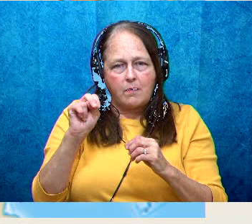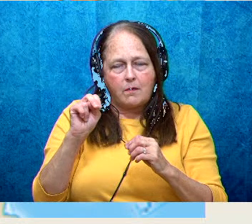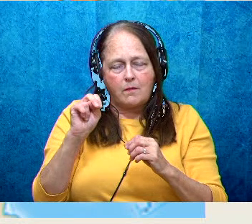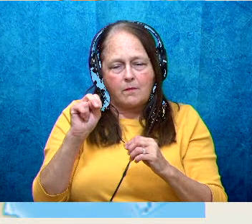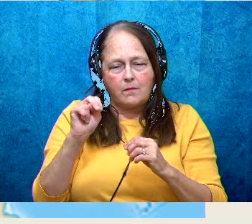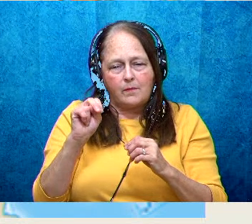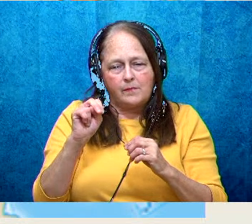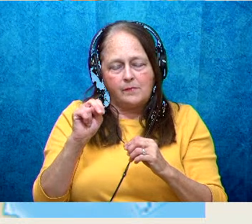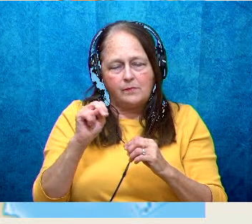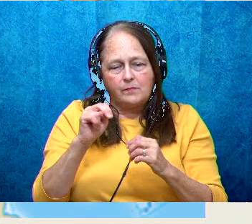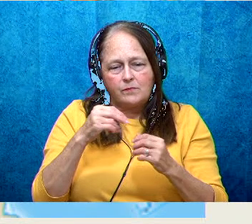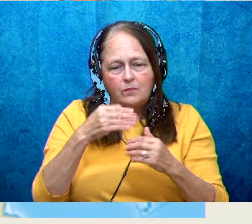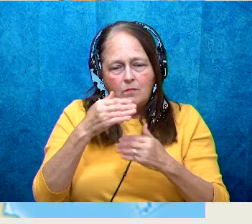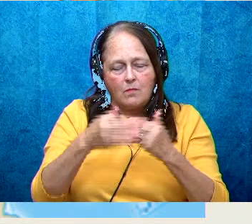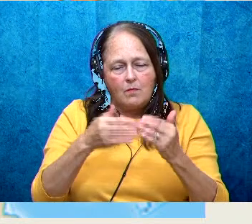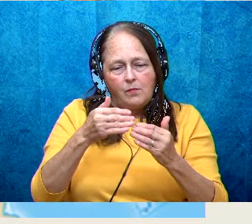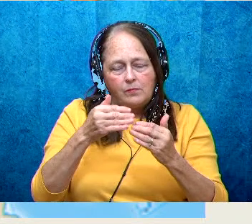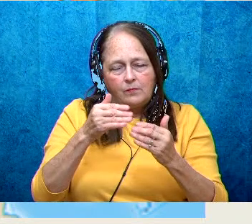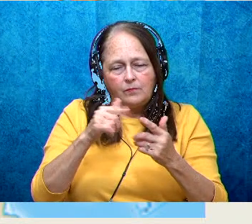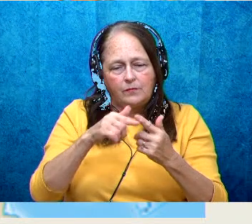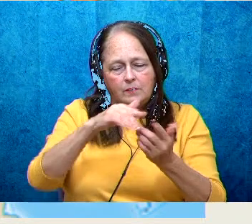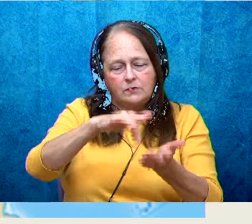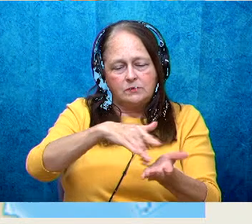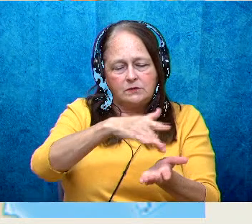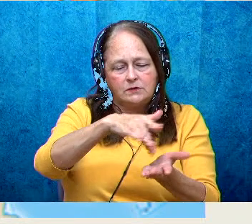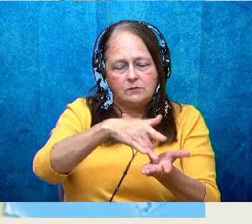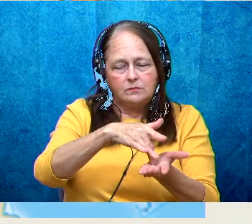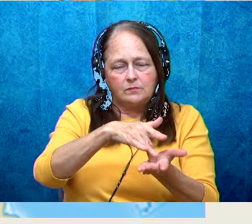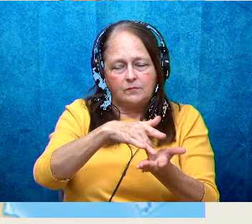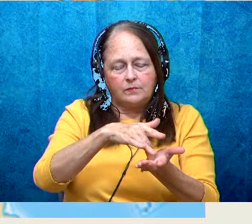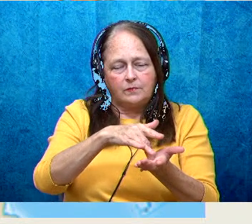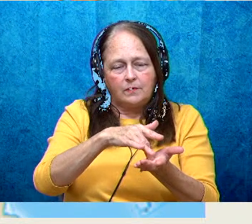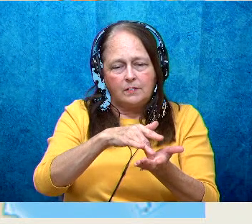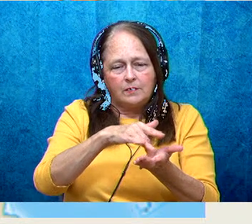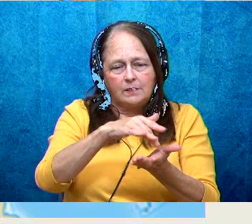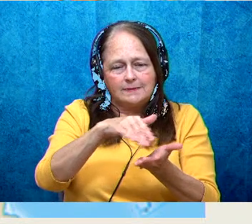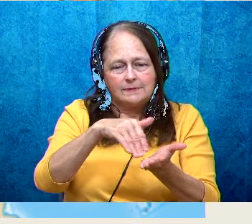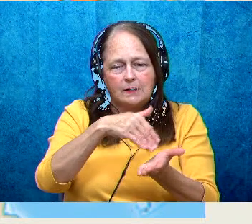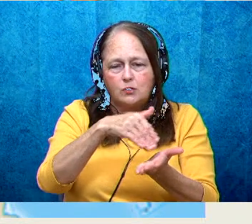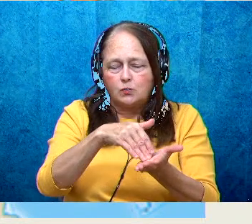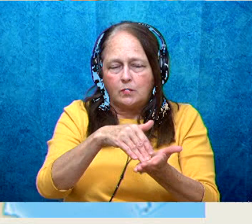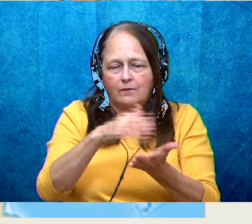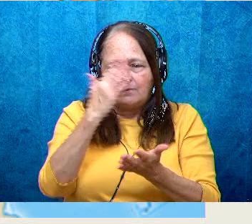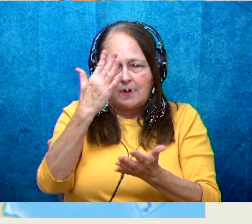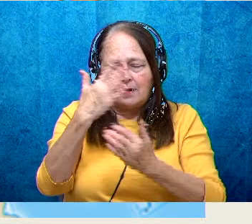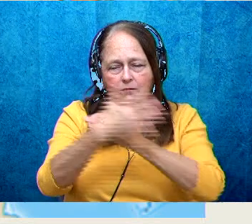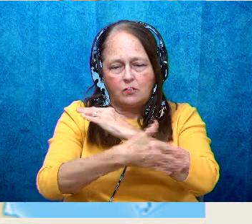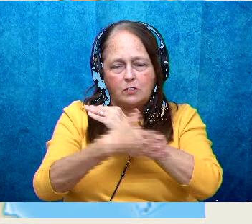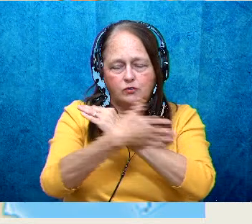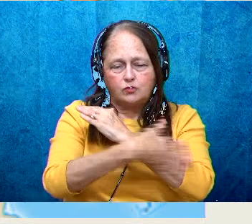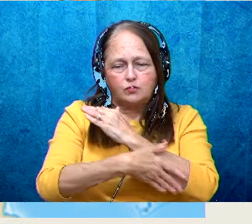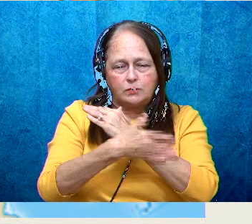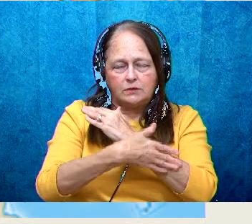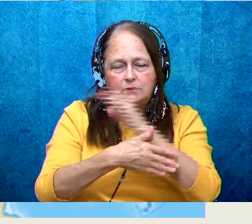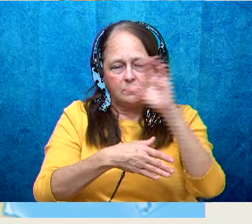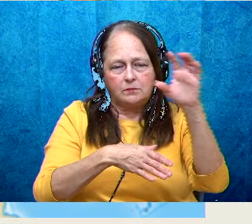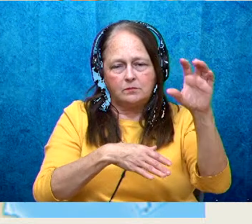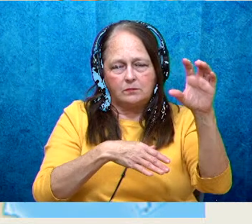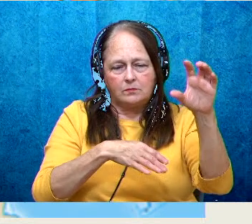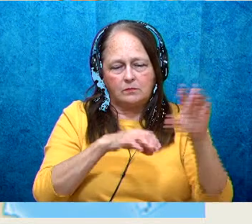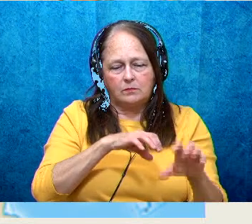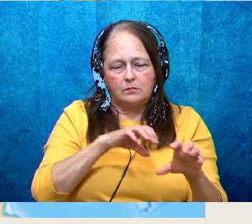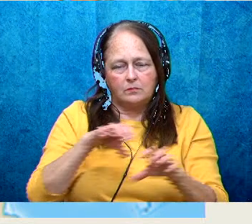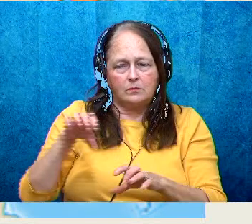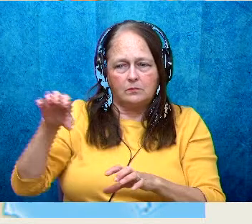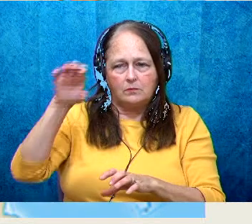All right. Moving to the Central Asian republics, we have 5 countries. And I should note that all of